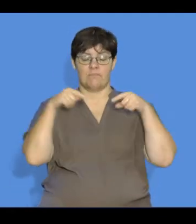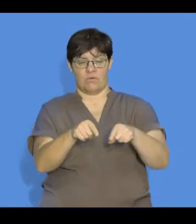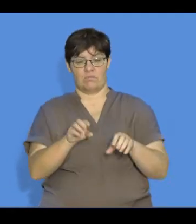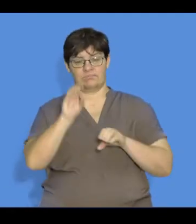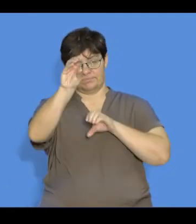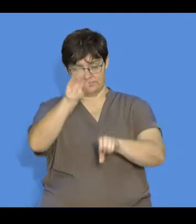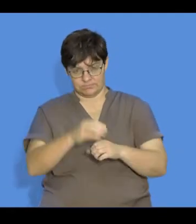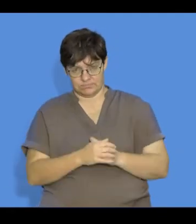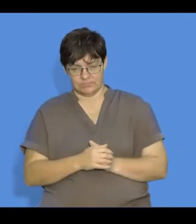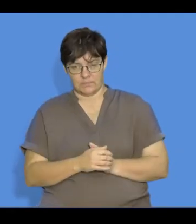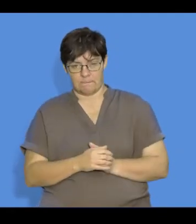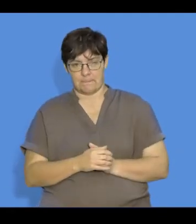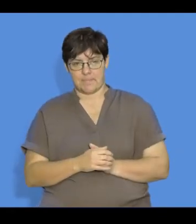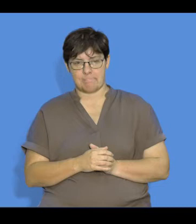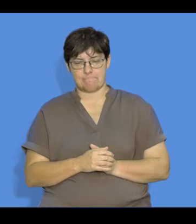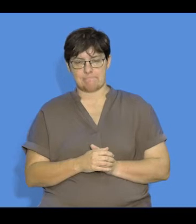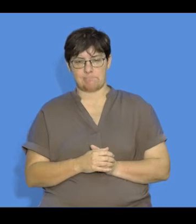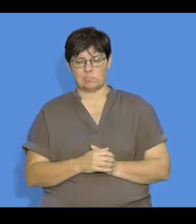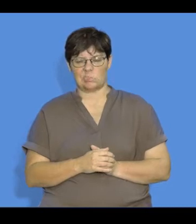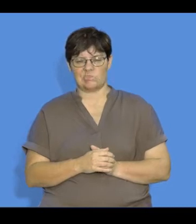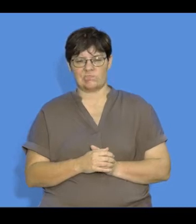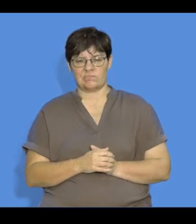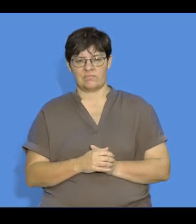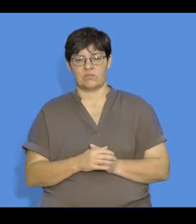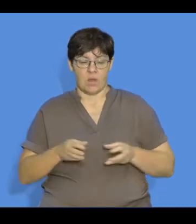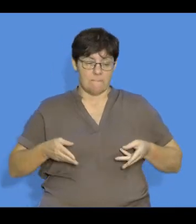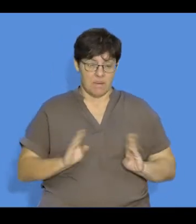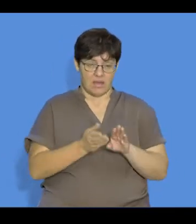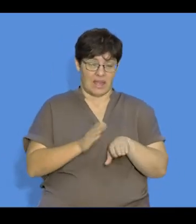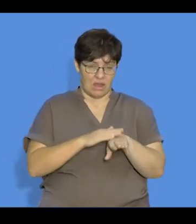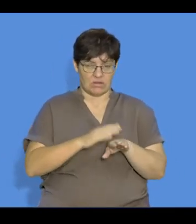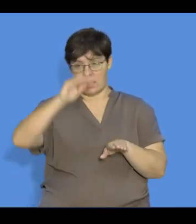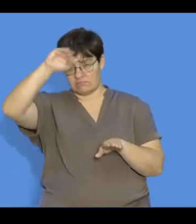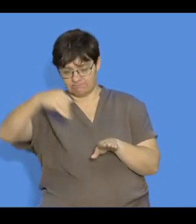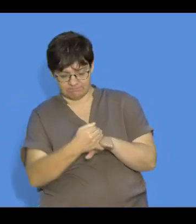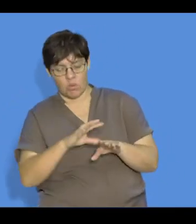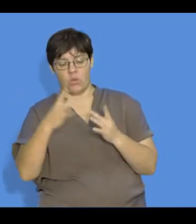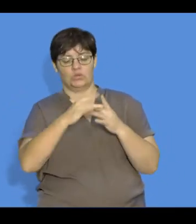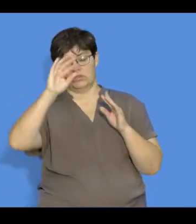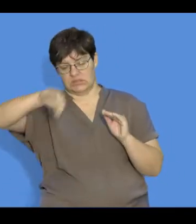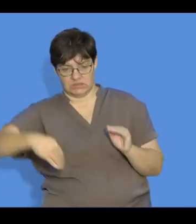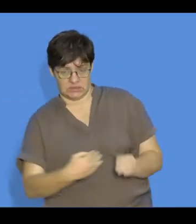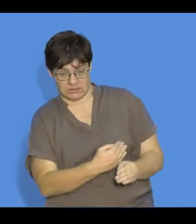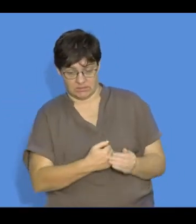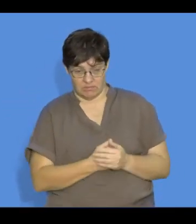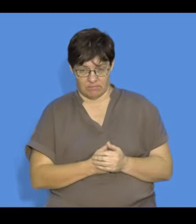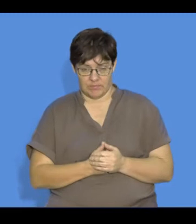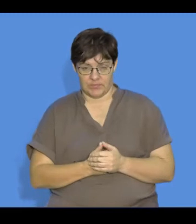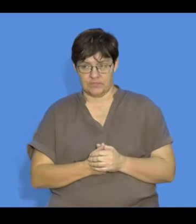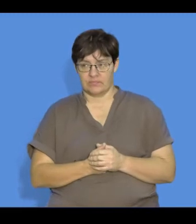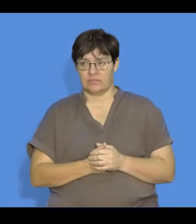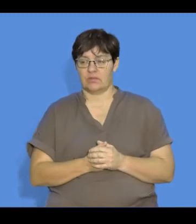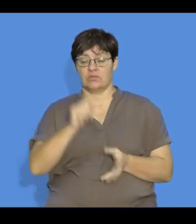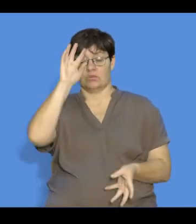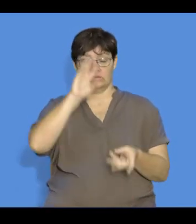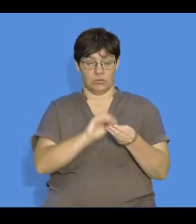in parallel. They provide a greater, a more than one path for current. Now, the total current